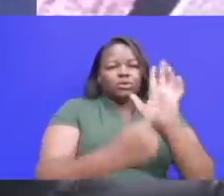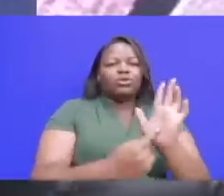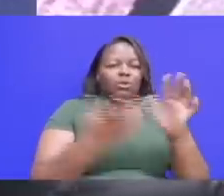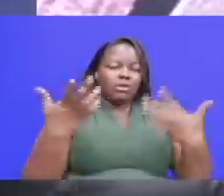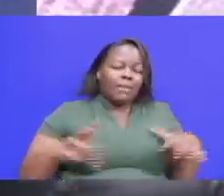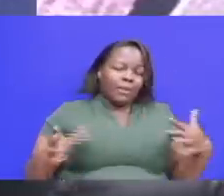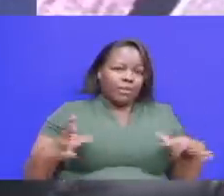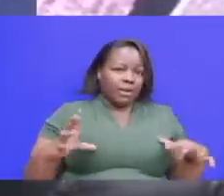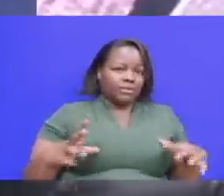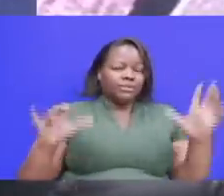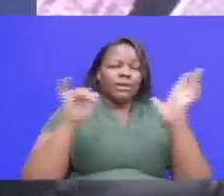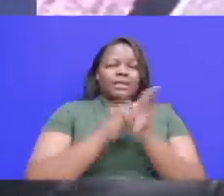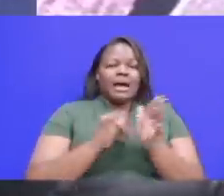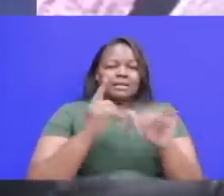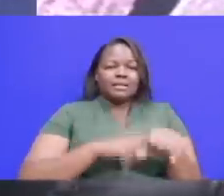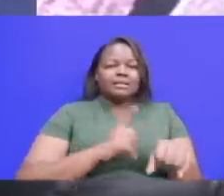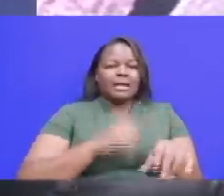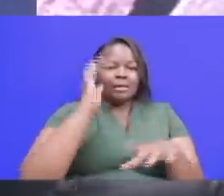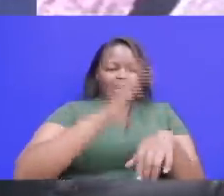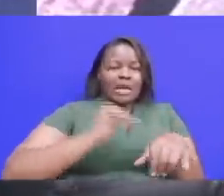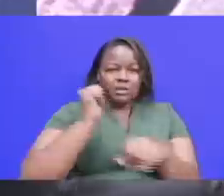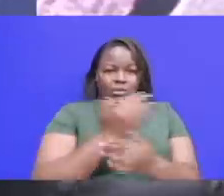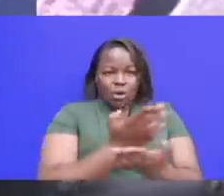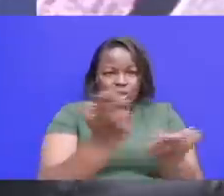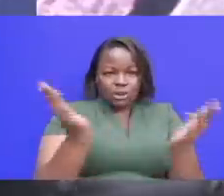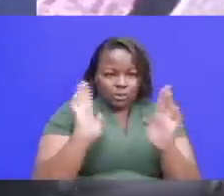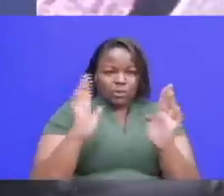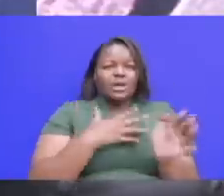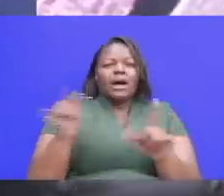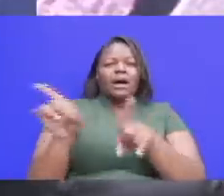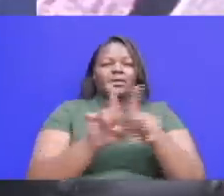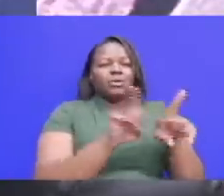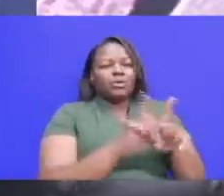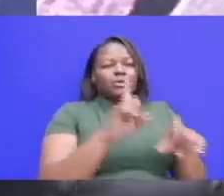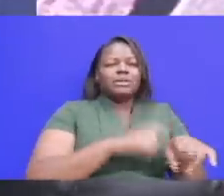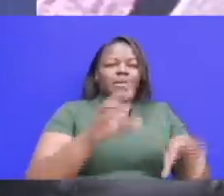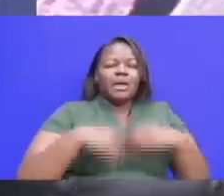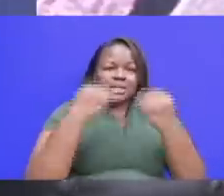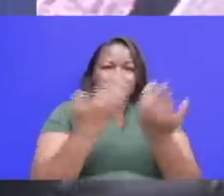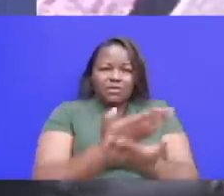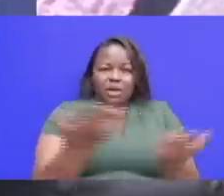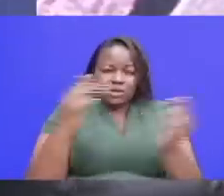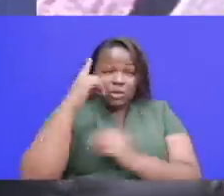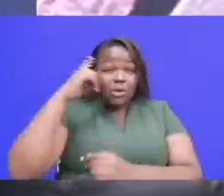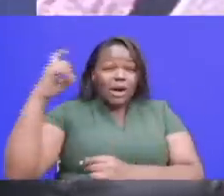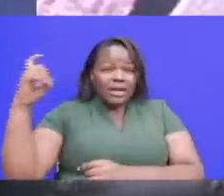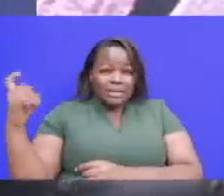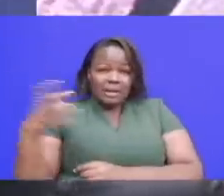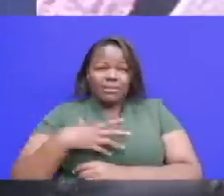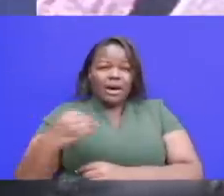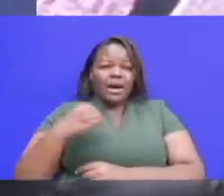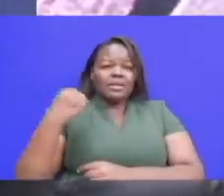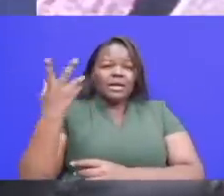people that when he has called you and he has given you a dream, a purpose,